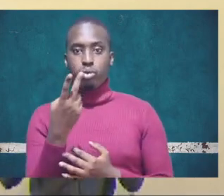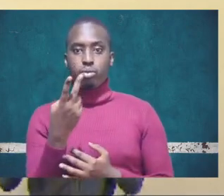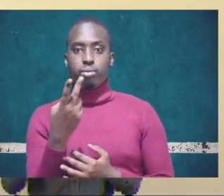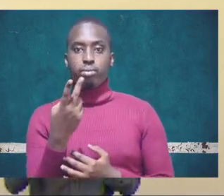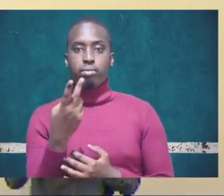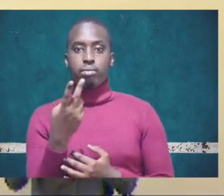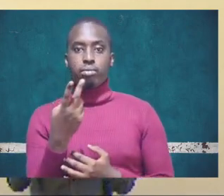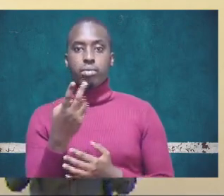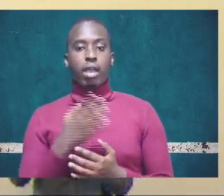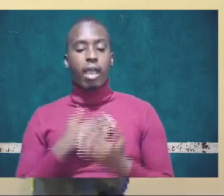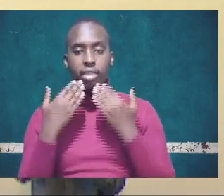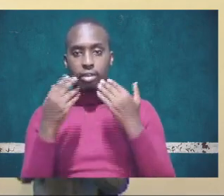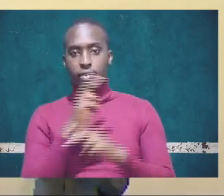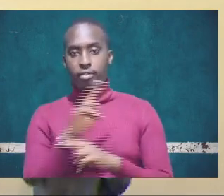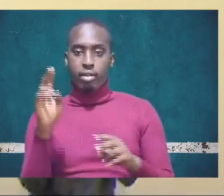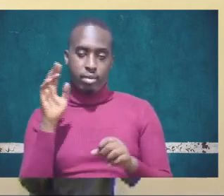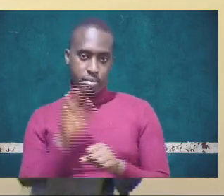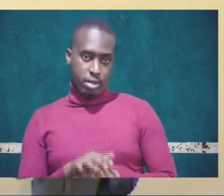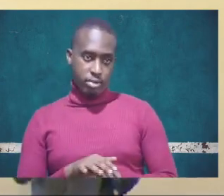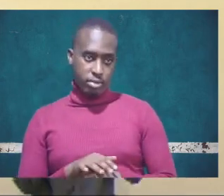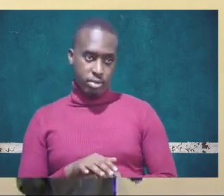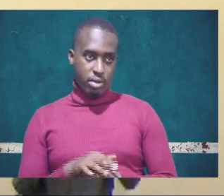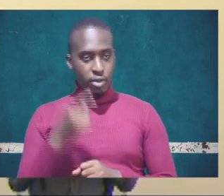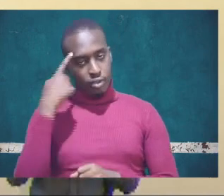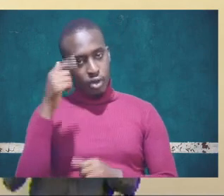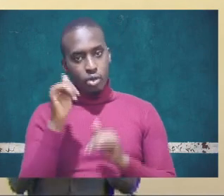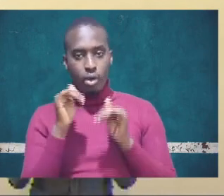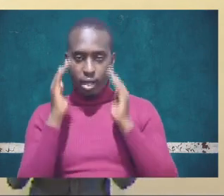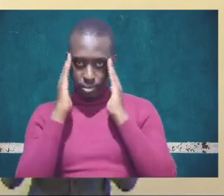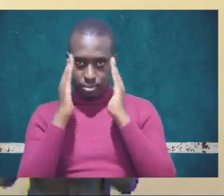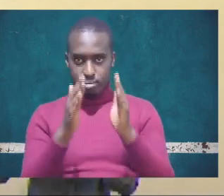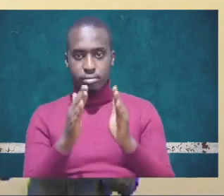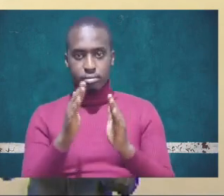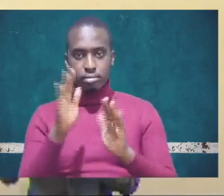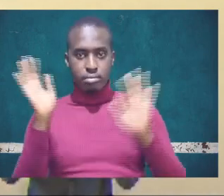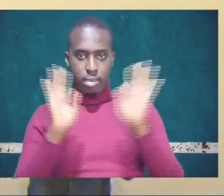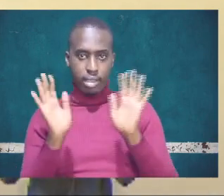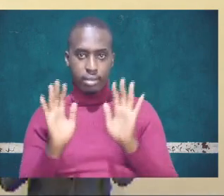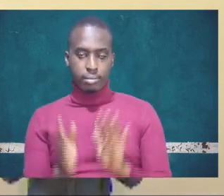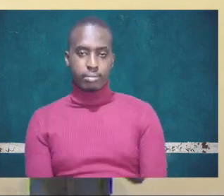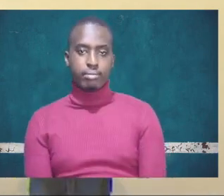values. I thank you very much for your hard attention. Bye.